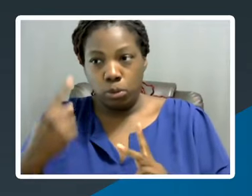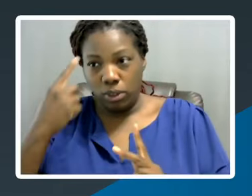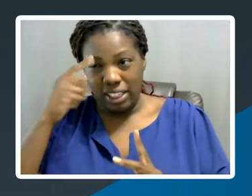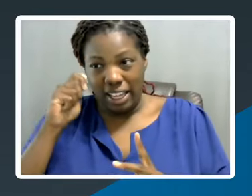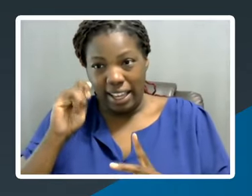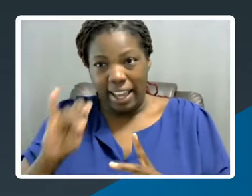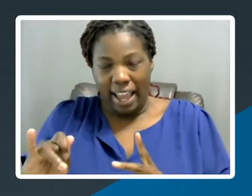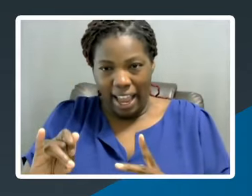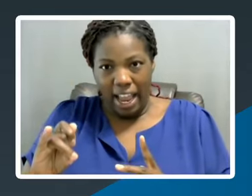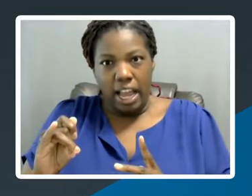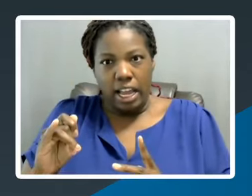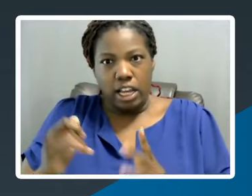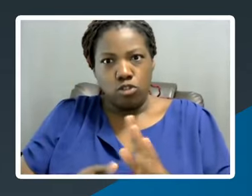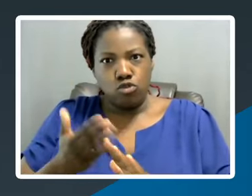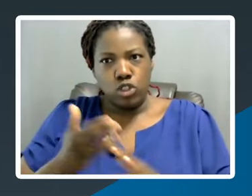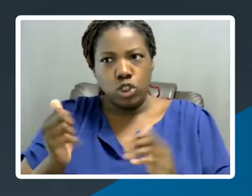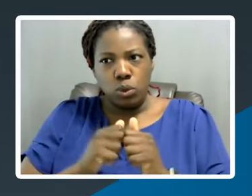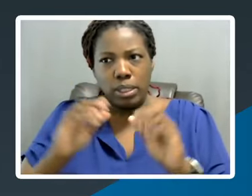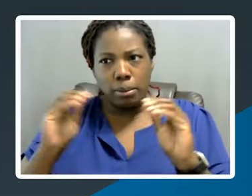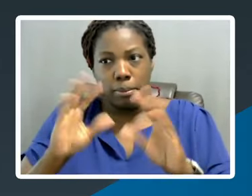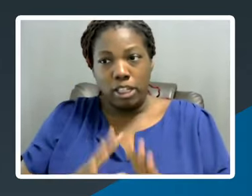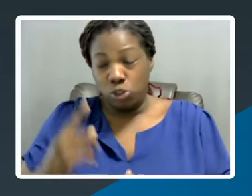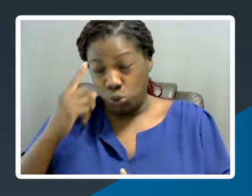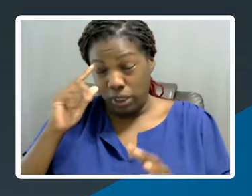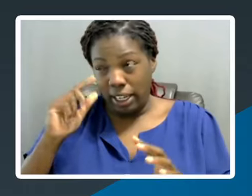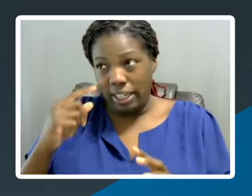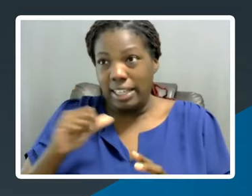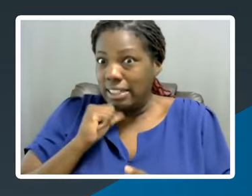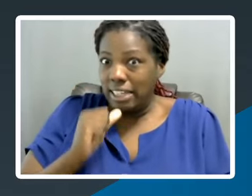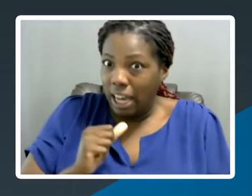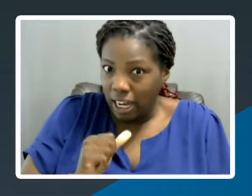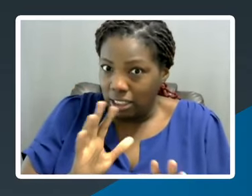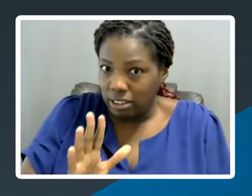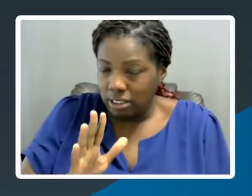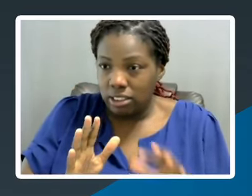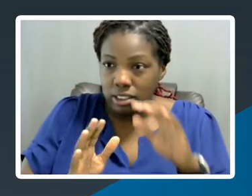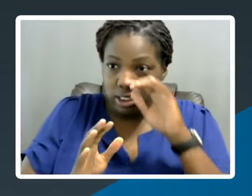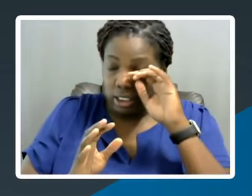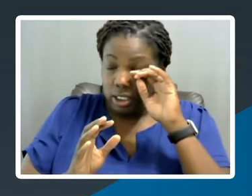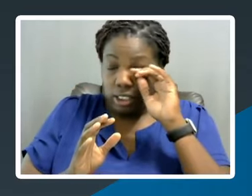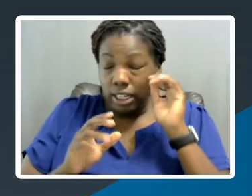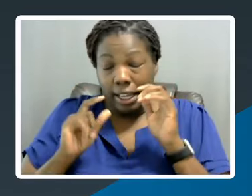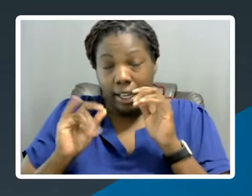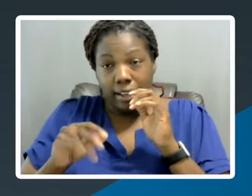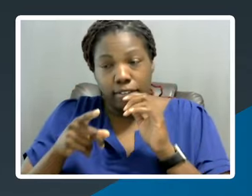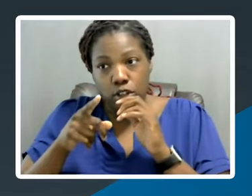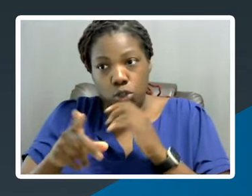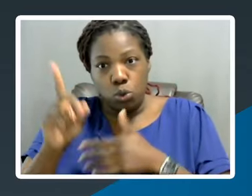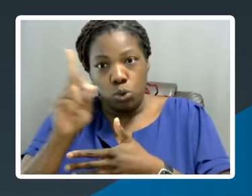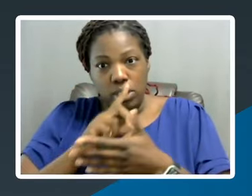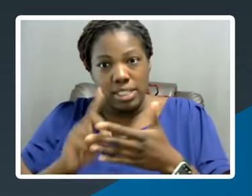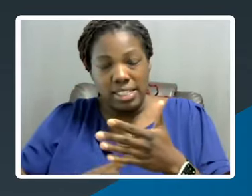magic. Okay, you can think AI works. It doesn't, right? It's not magic. You think it, but if you are designing the future of learning,